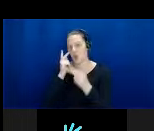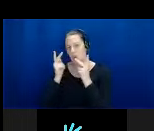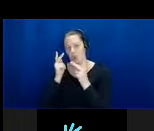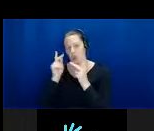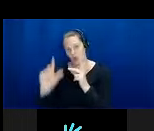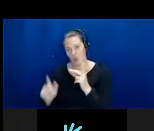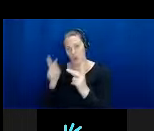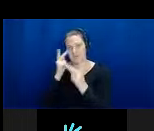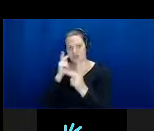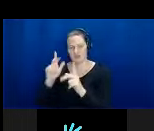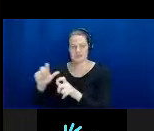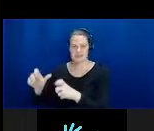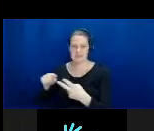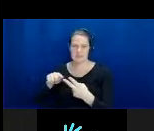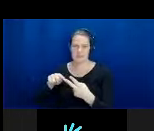assessment.